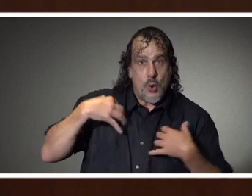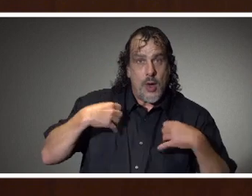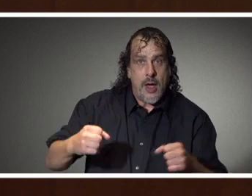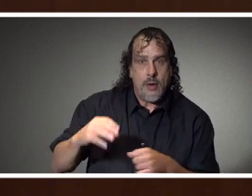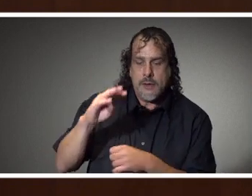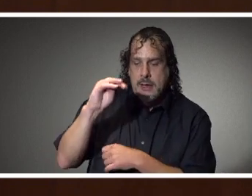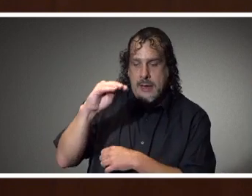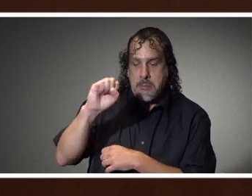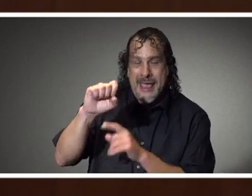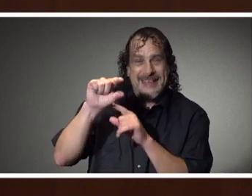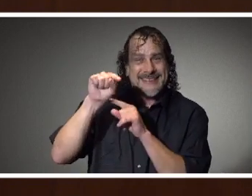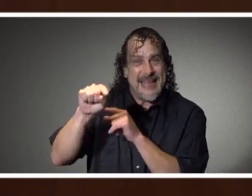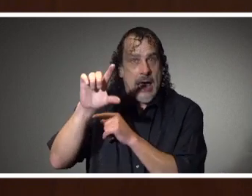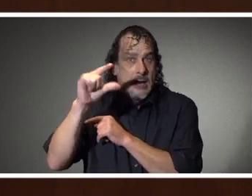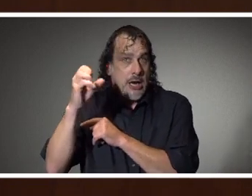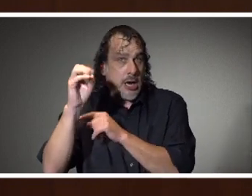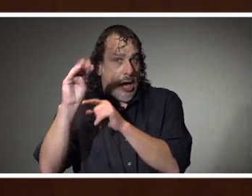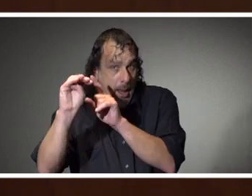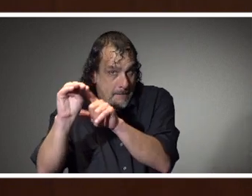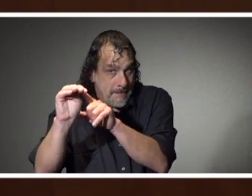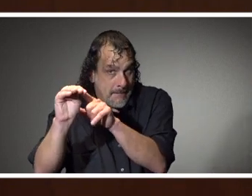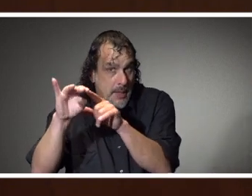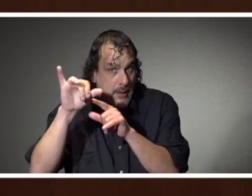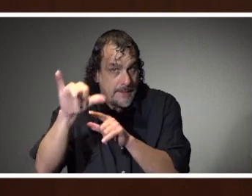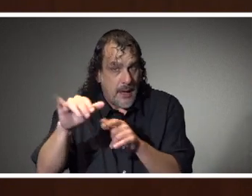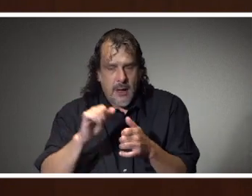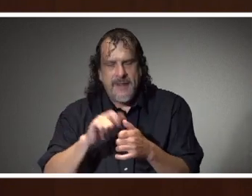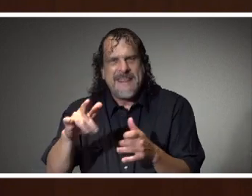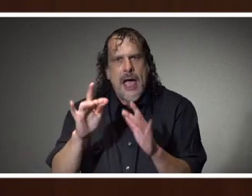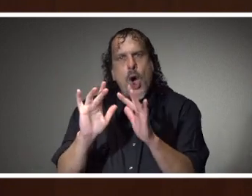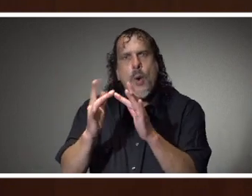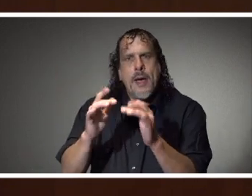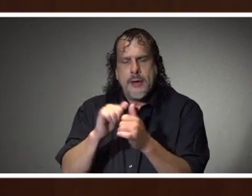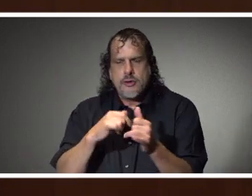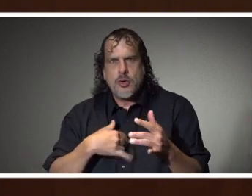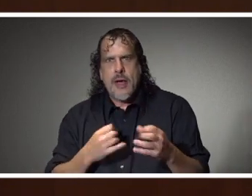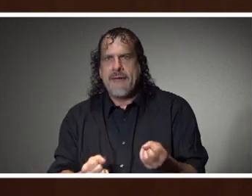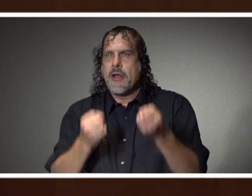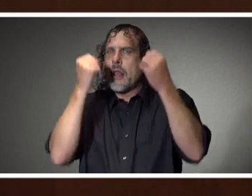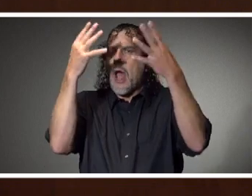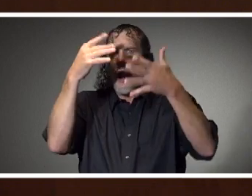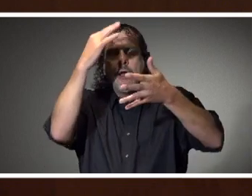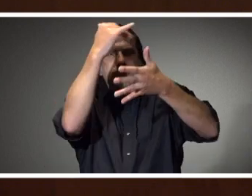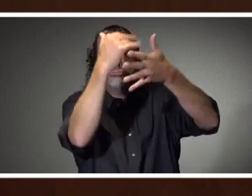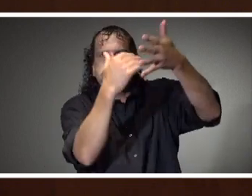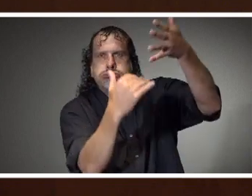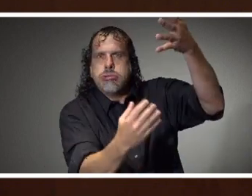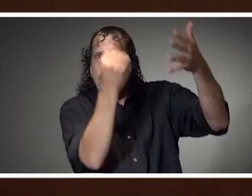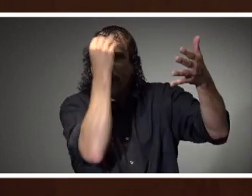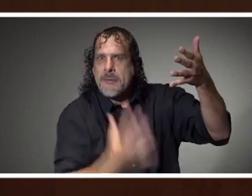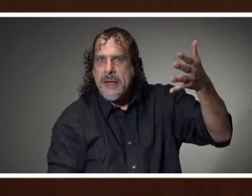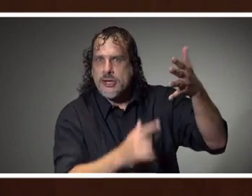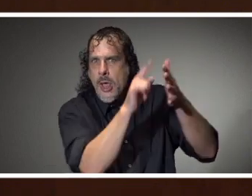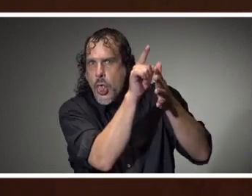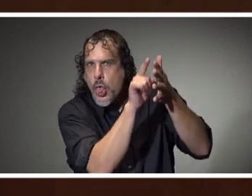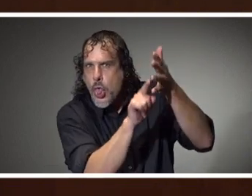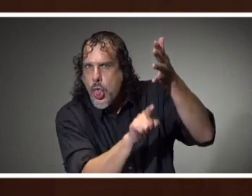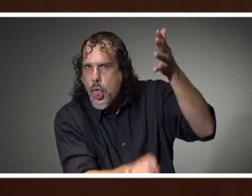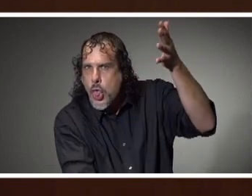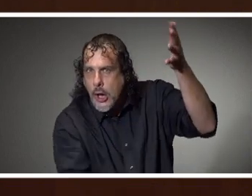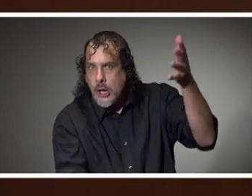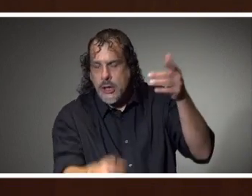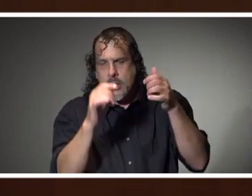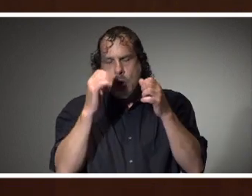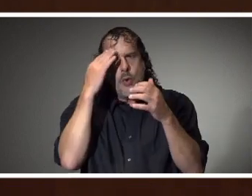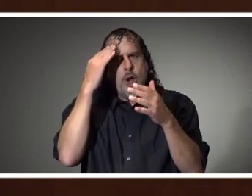mentalhealthms.com. And this is a comprehensive website to serve as a hub of information. We know that a lot of times the reason people don't